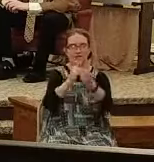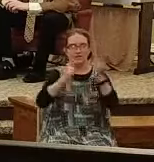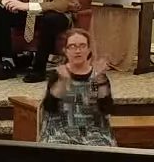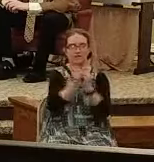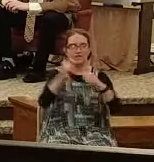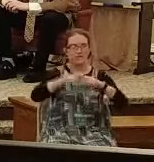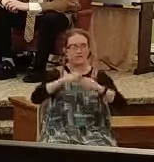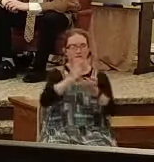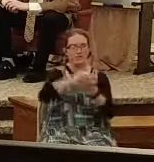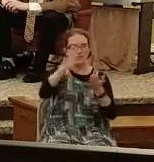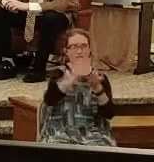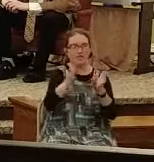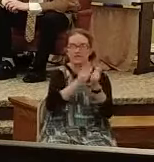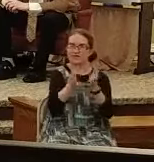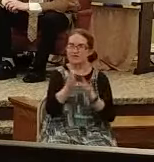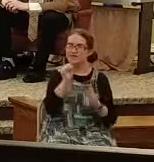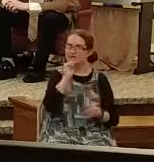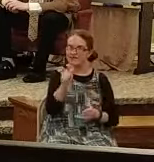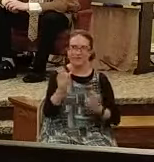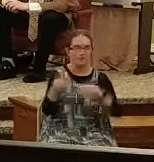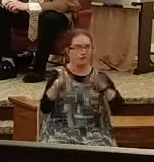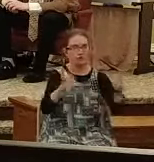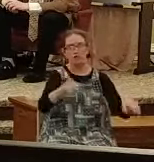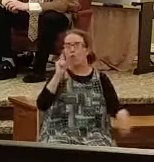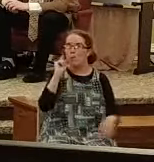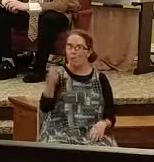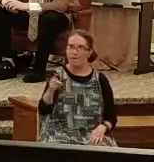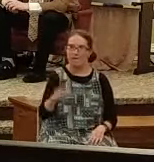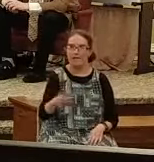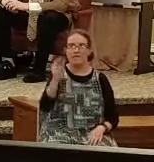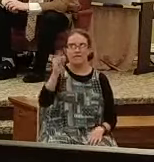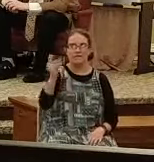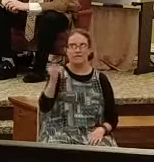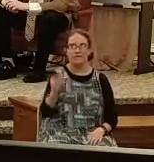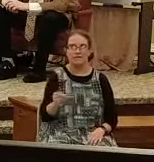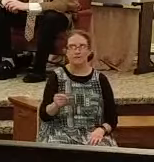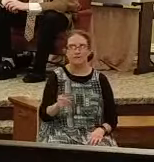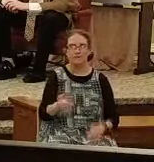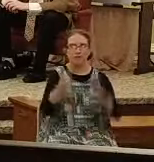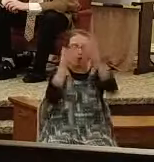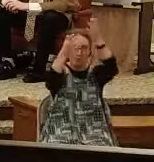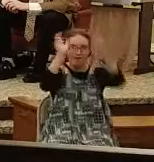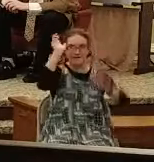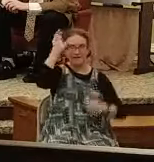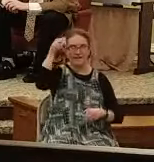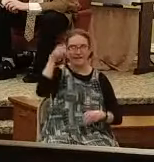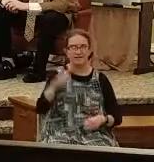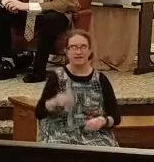bread. Now, Jesus didn't do it, of course. One, if he would have done it, he would have been obeying Satan.